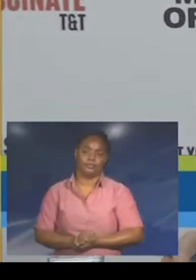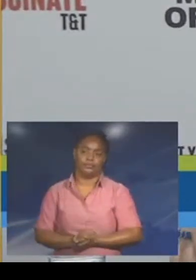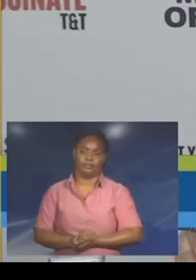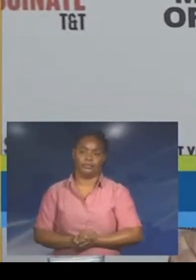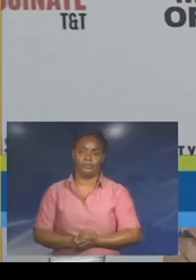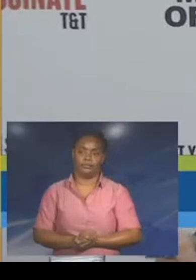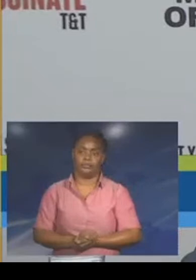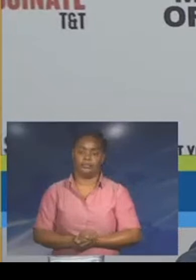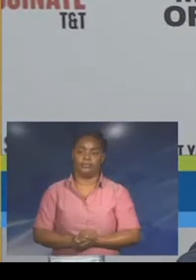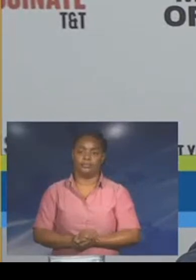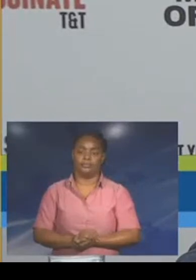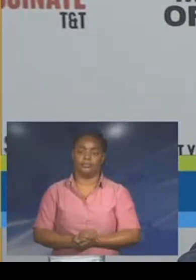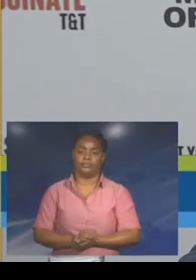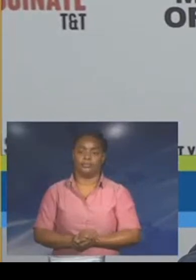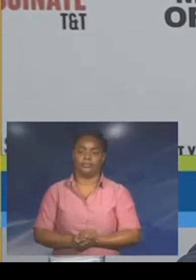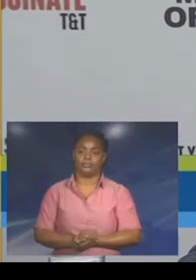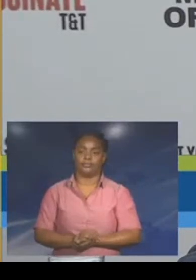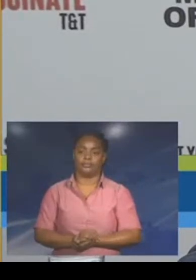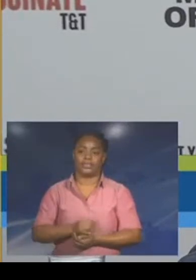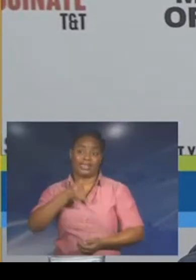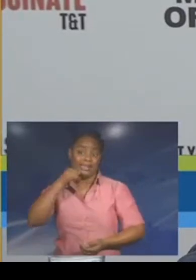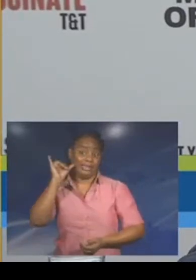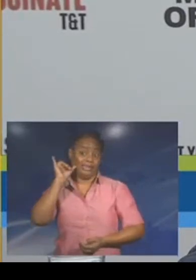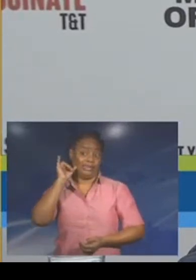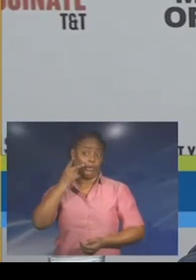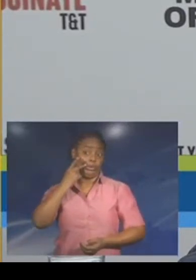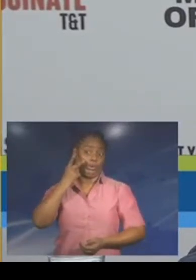as of yesterday,